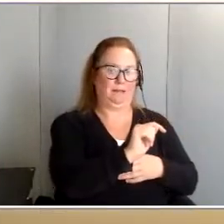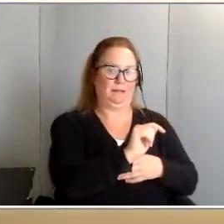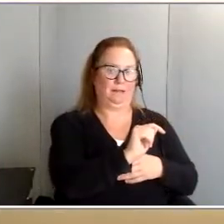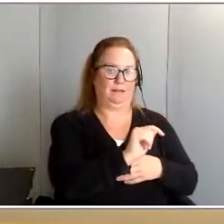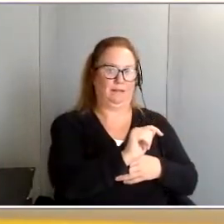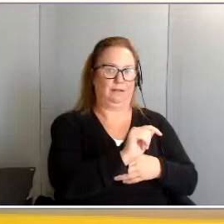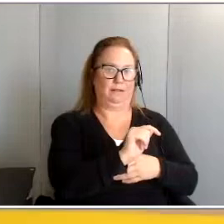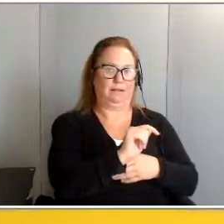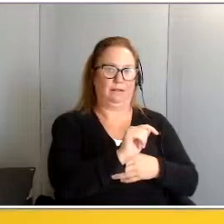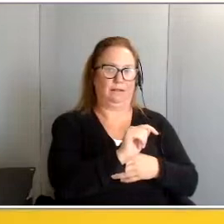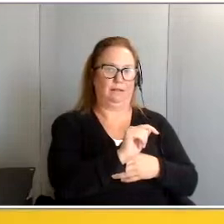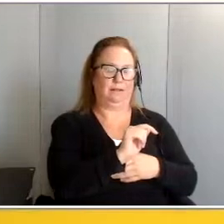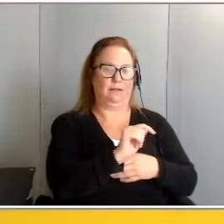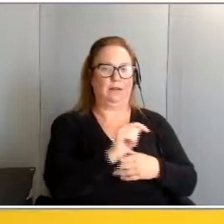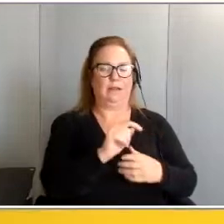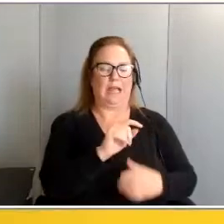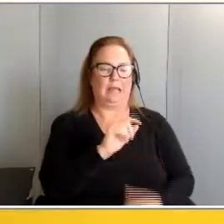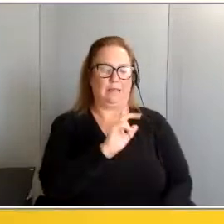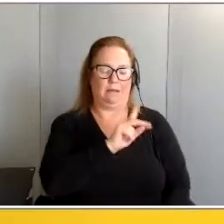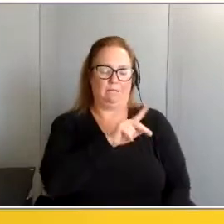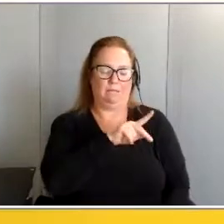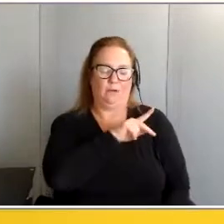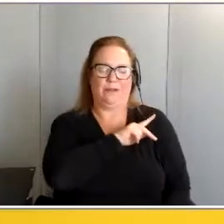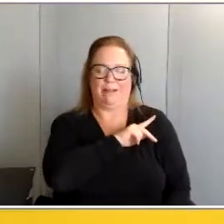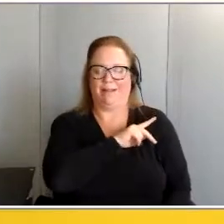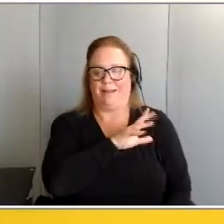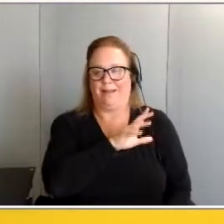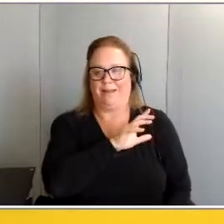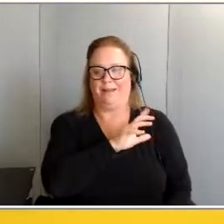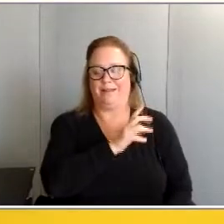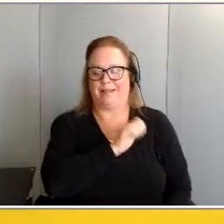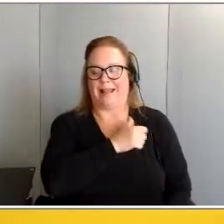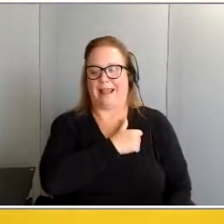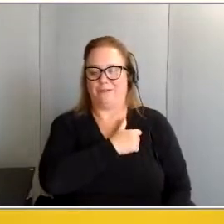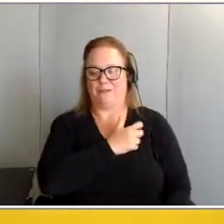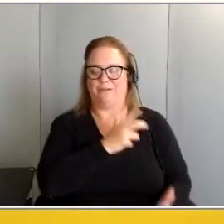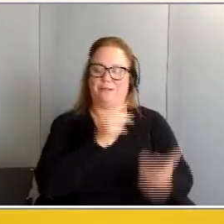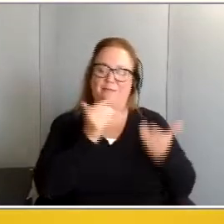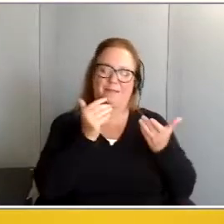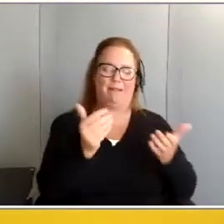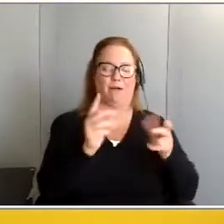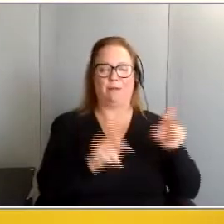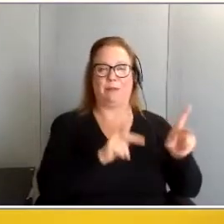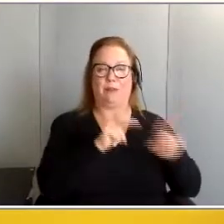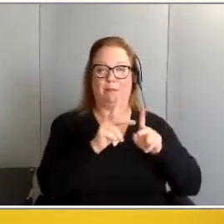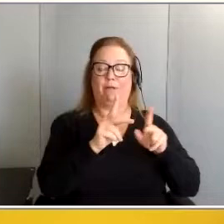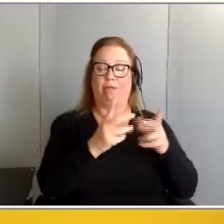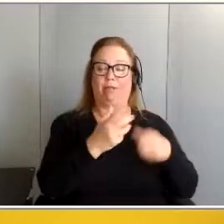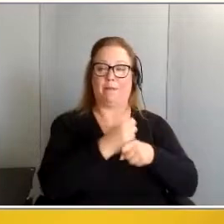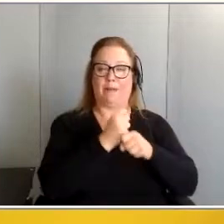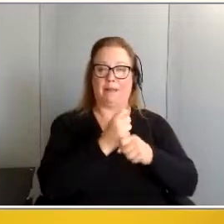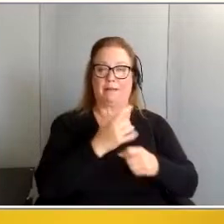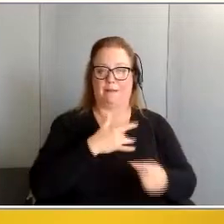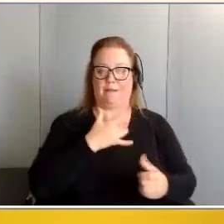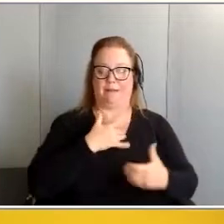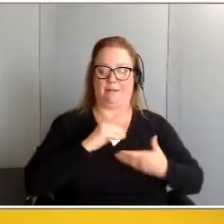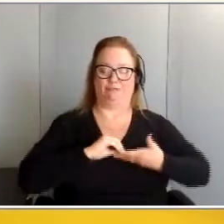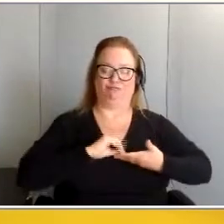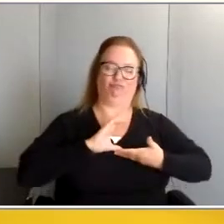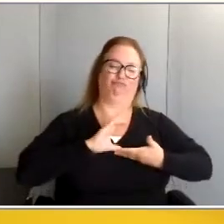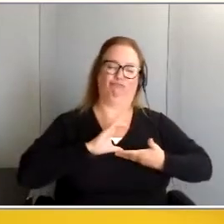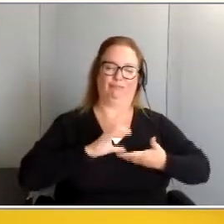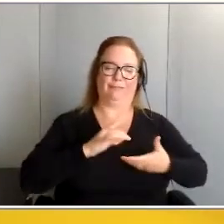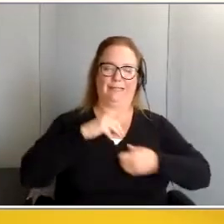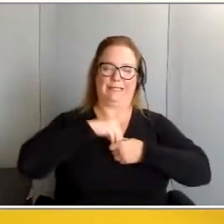just have that temperament that Amy mentioned, you know, the proper temperament to get along with people and make them feel good, you know, inside, because she